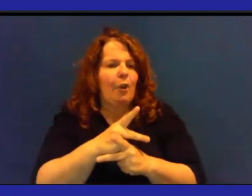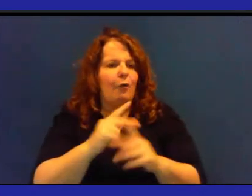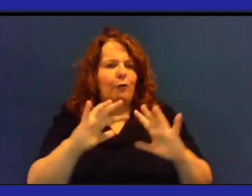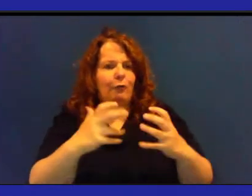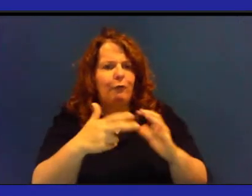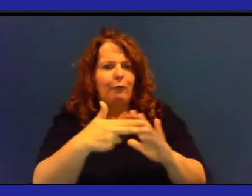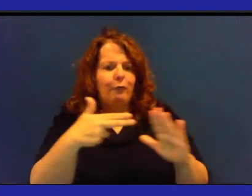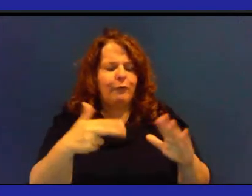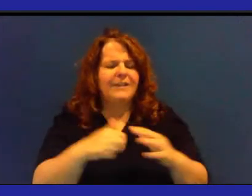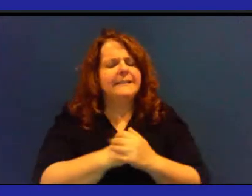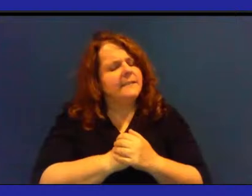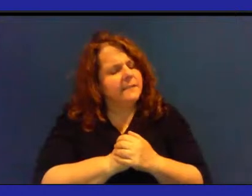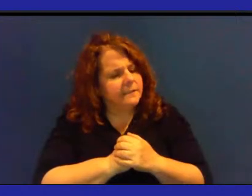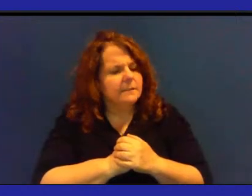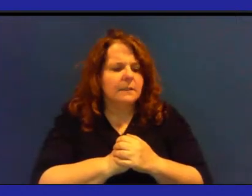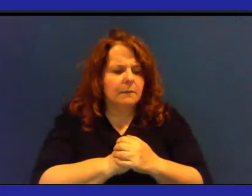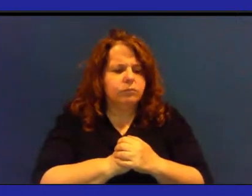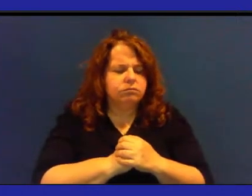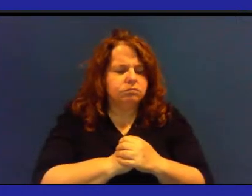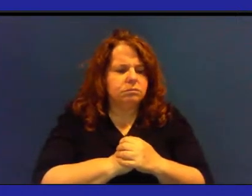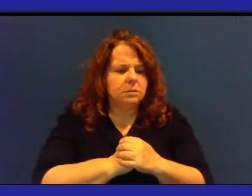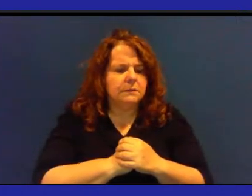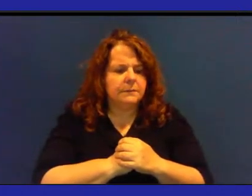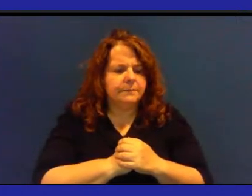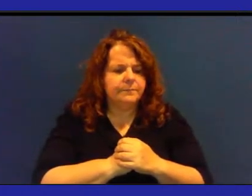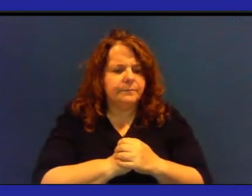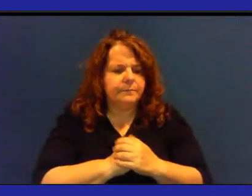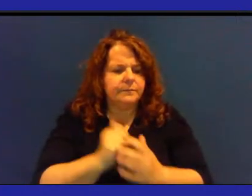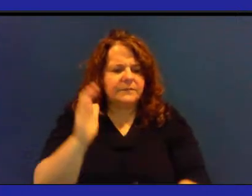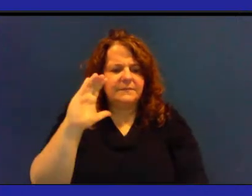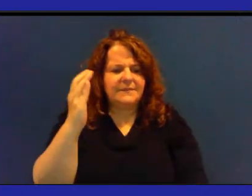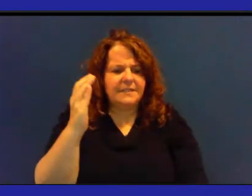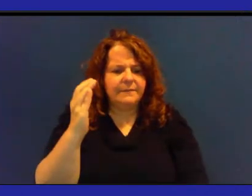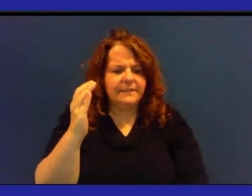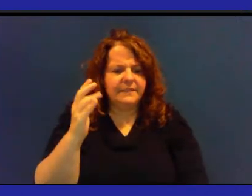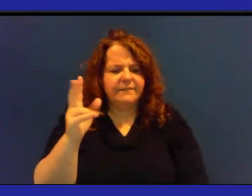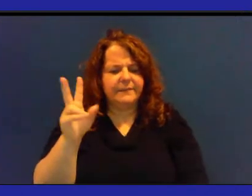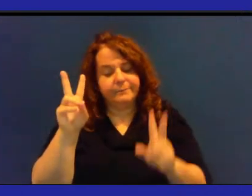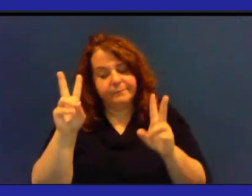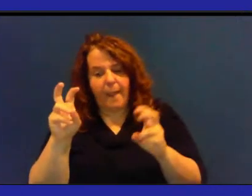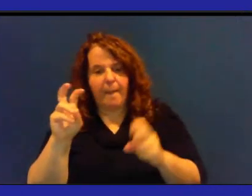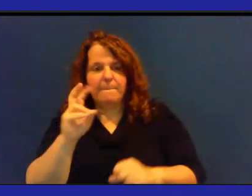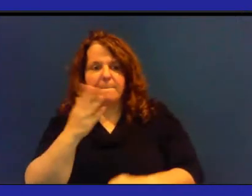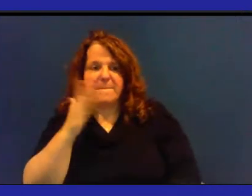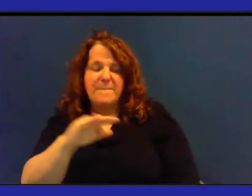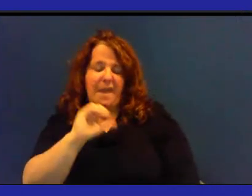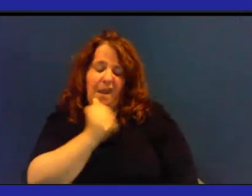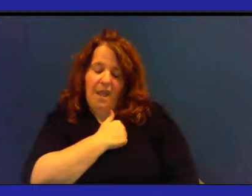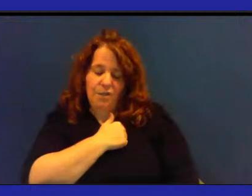it seems to me that everything from someone having a bad attitude to someone really,